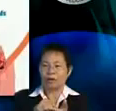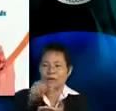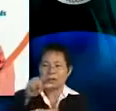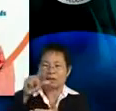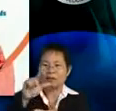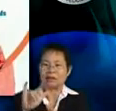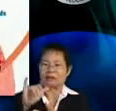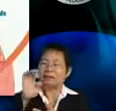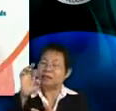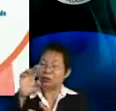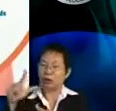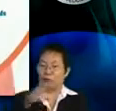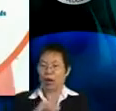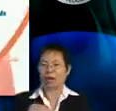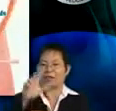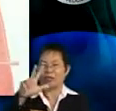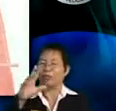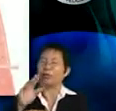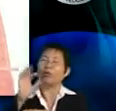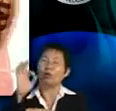of fatty acids.